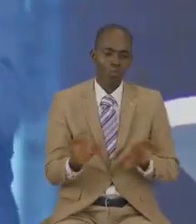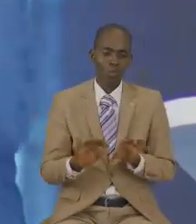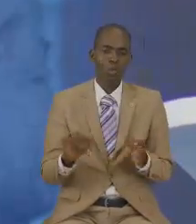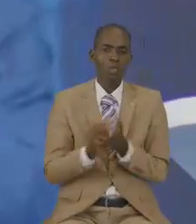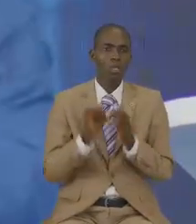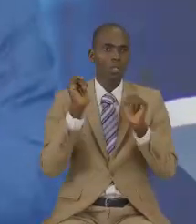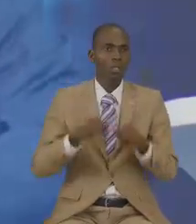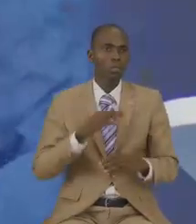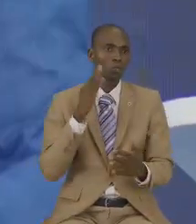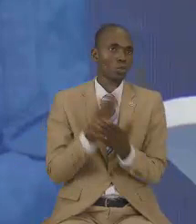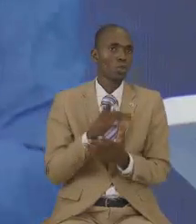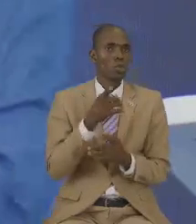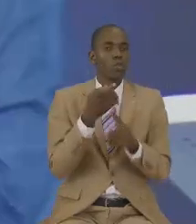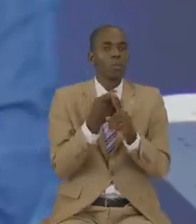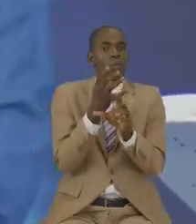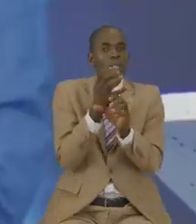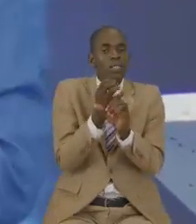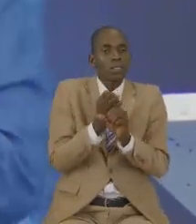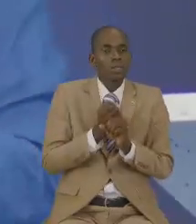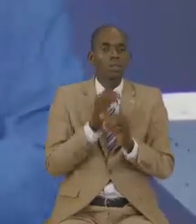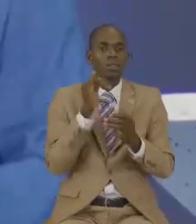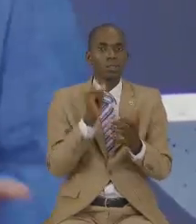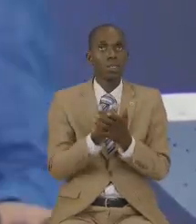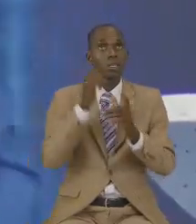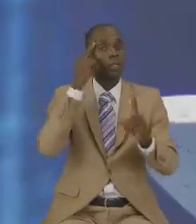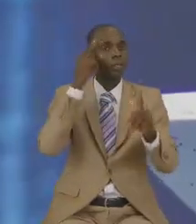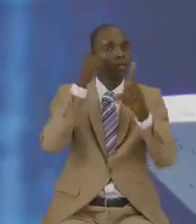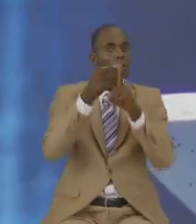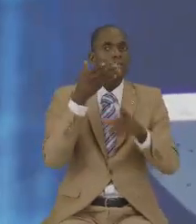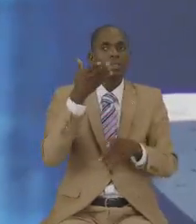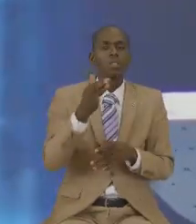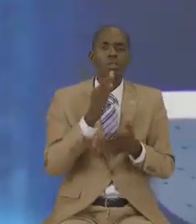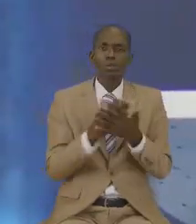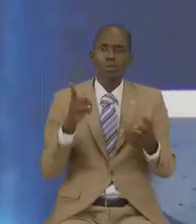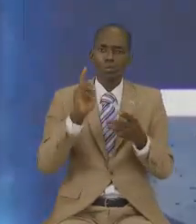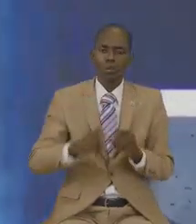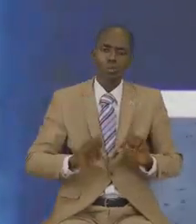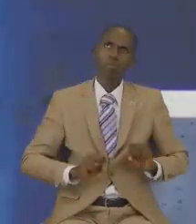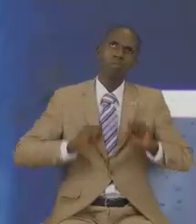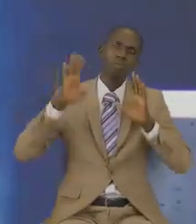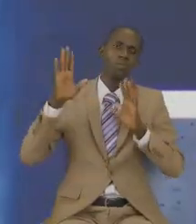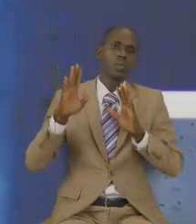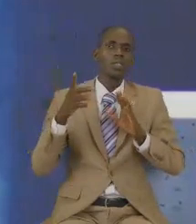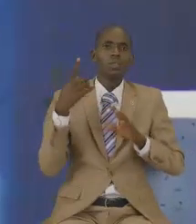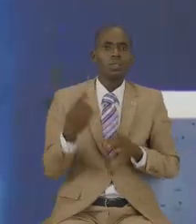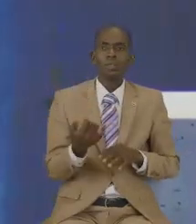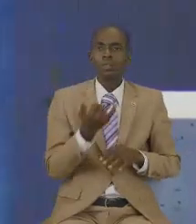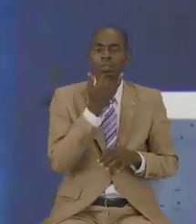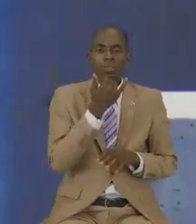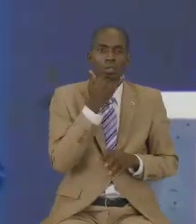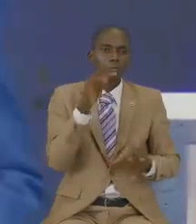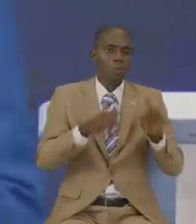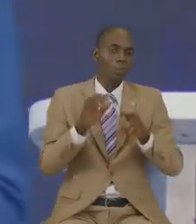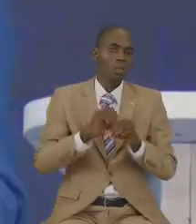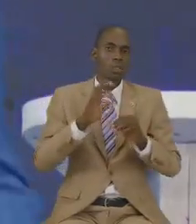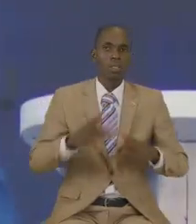from getting and achieving that goal. There's something to give up. The miscreants in your life that